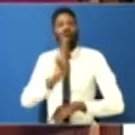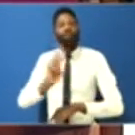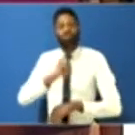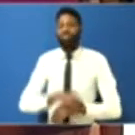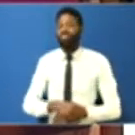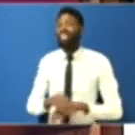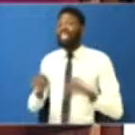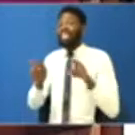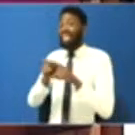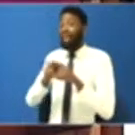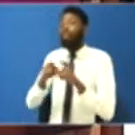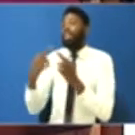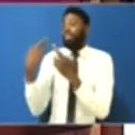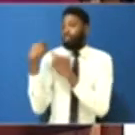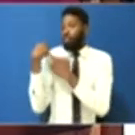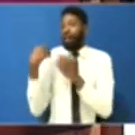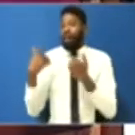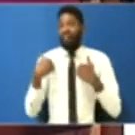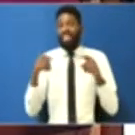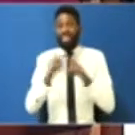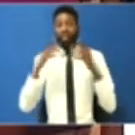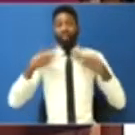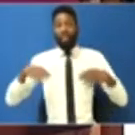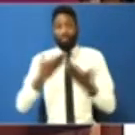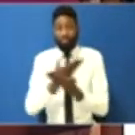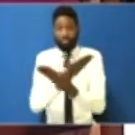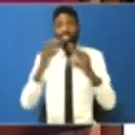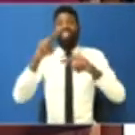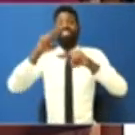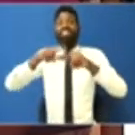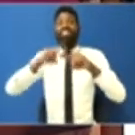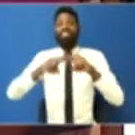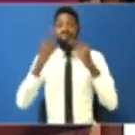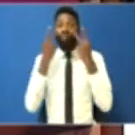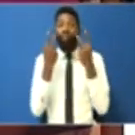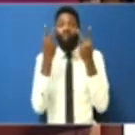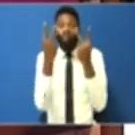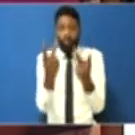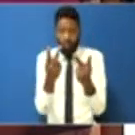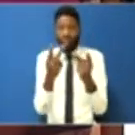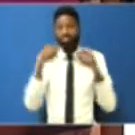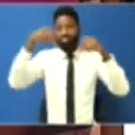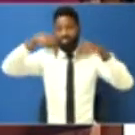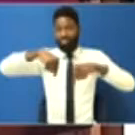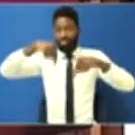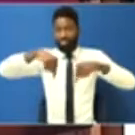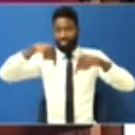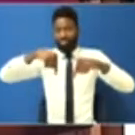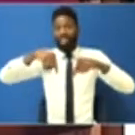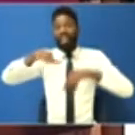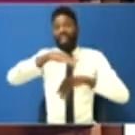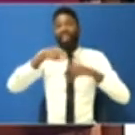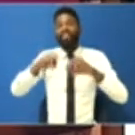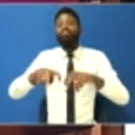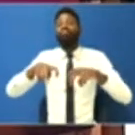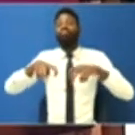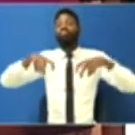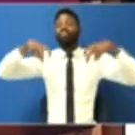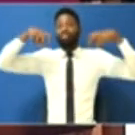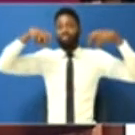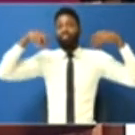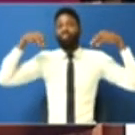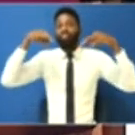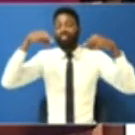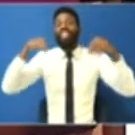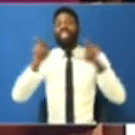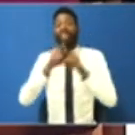the same responsibility is shared by the audience seated here in this auditorium uh debate rules do